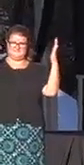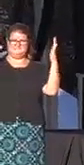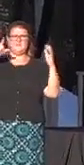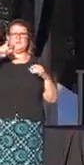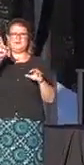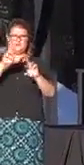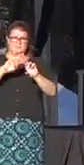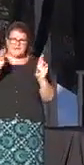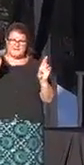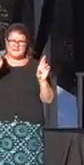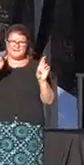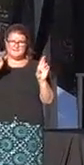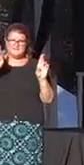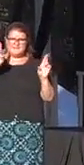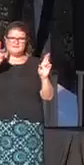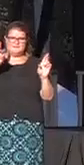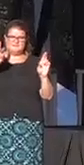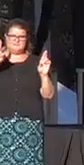Are you ready to welcome